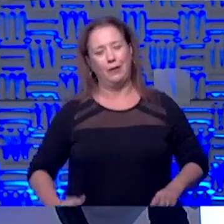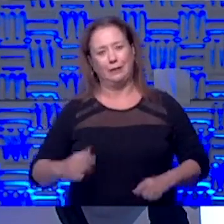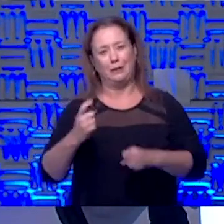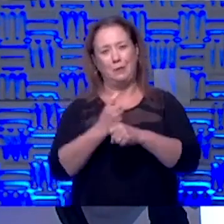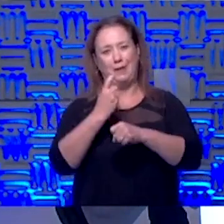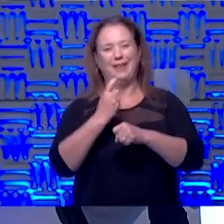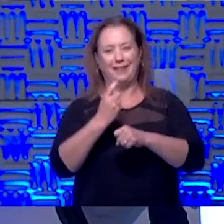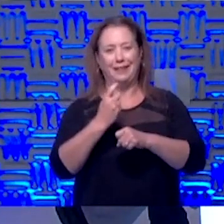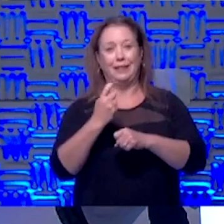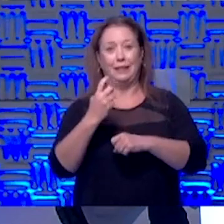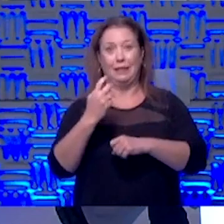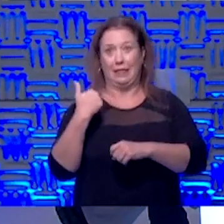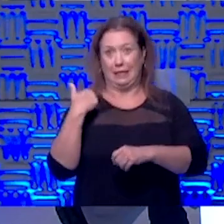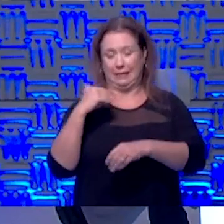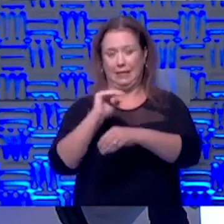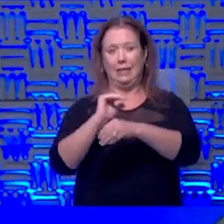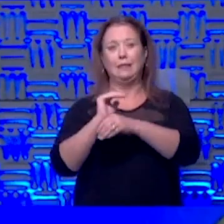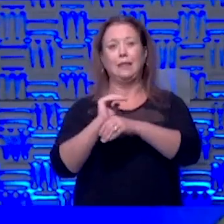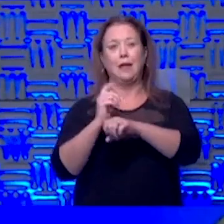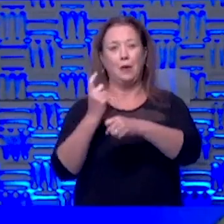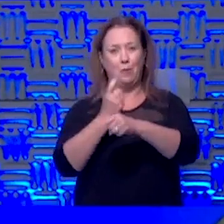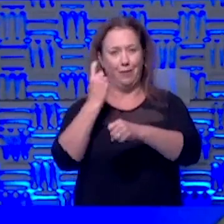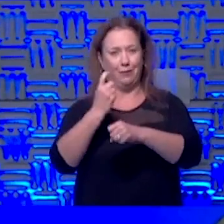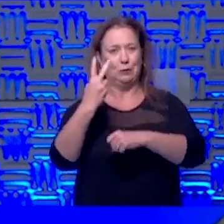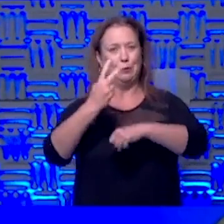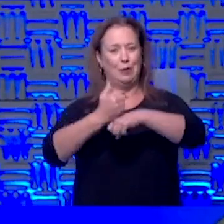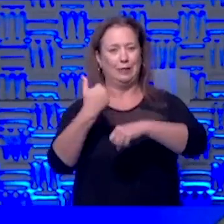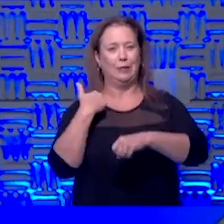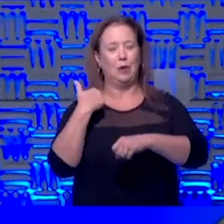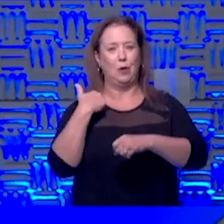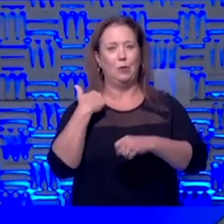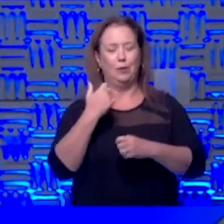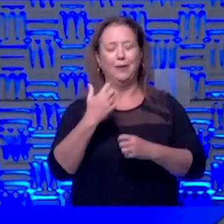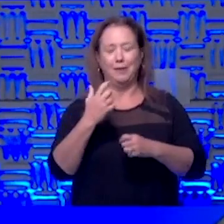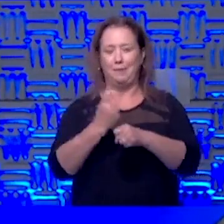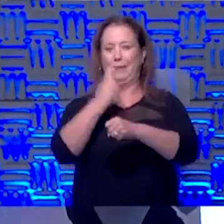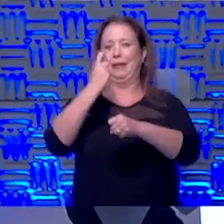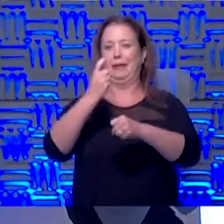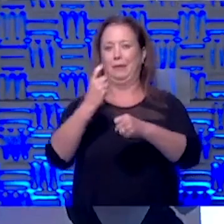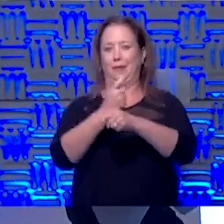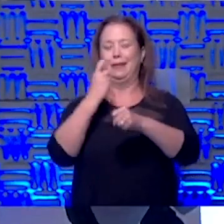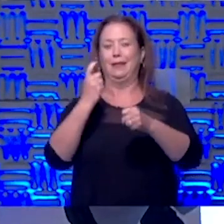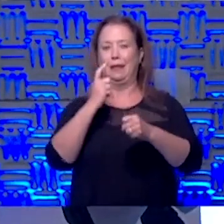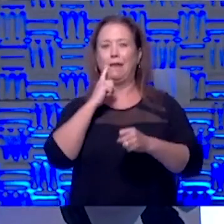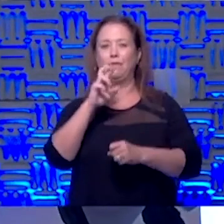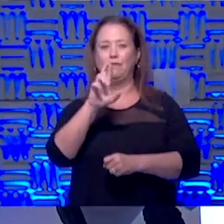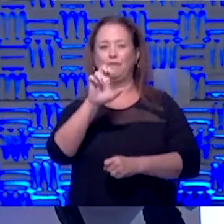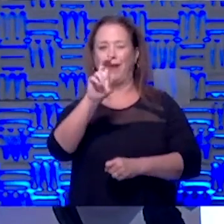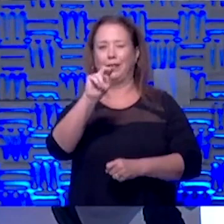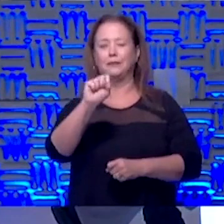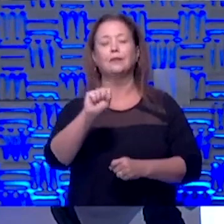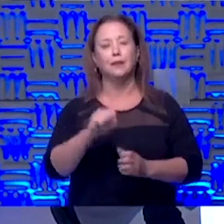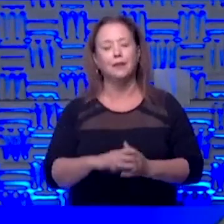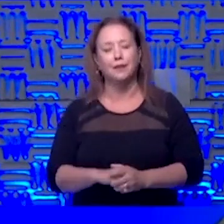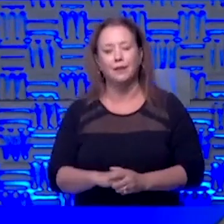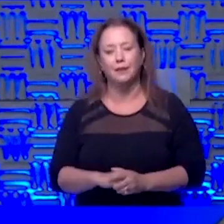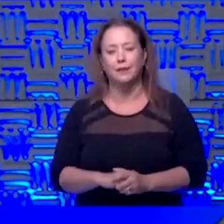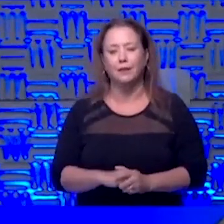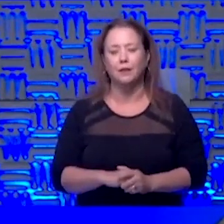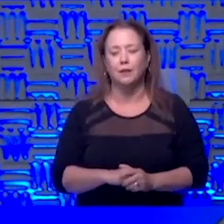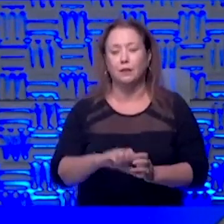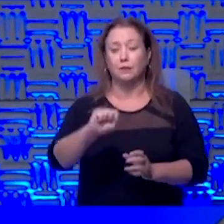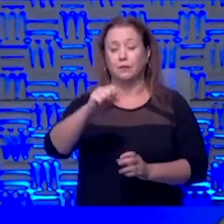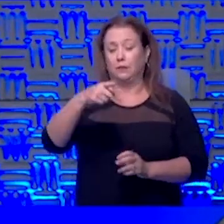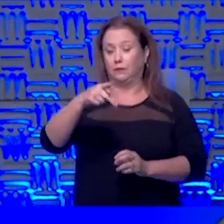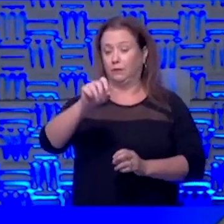ago. And last night. And last night. There was a big win a few nights ago. It was a big win Lots of runs. Nights ago. Yeah, it was fun. And then